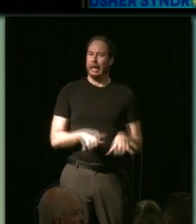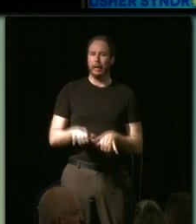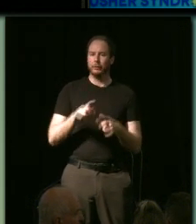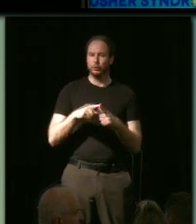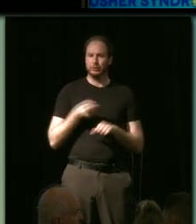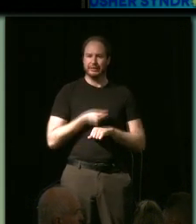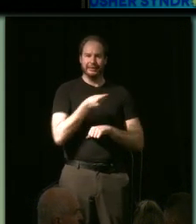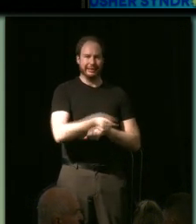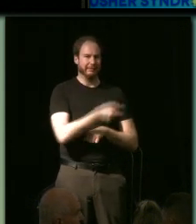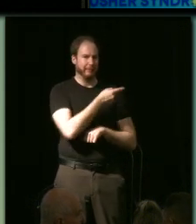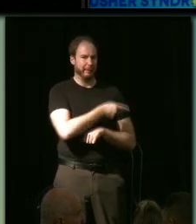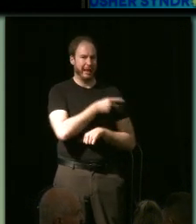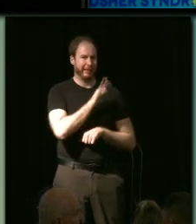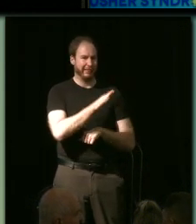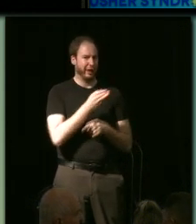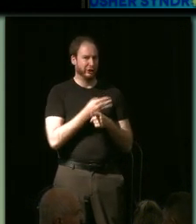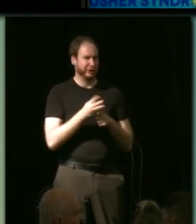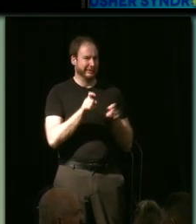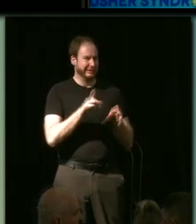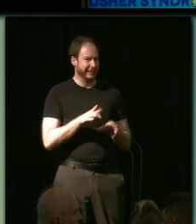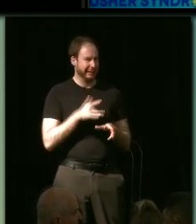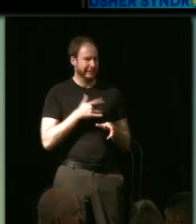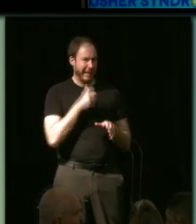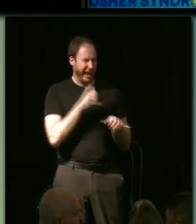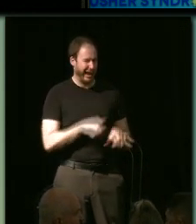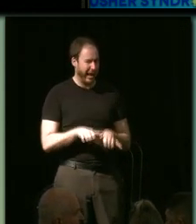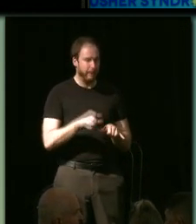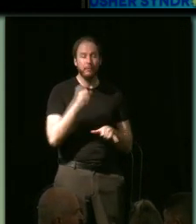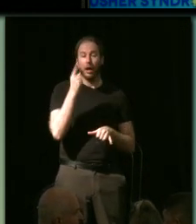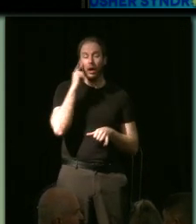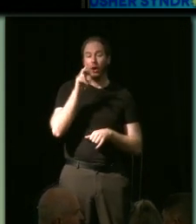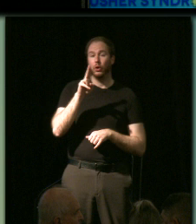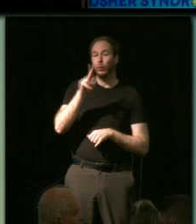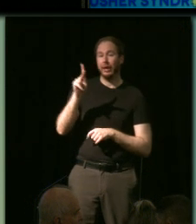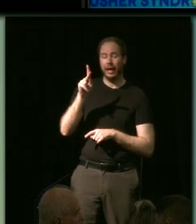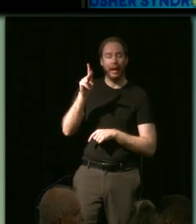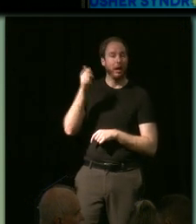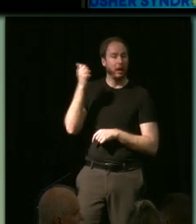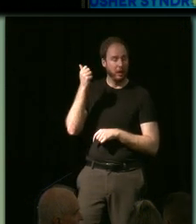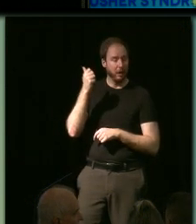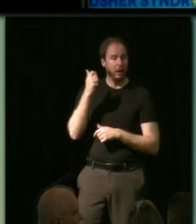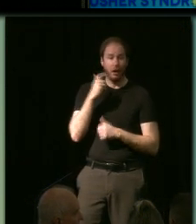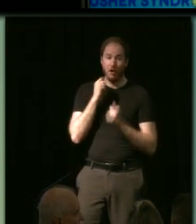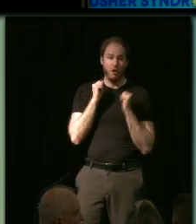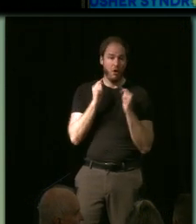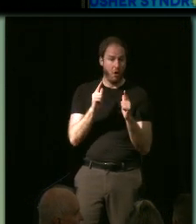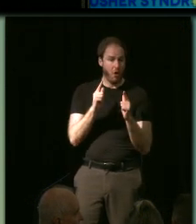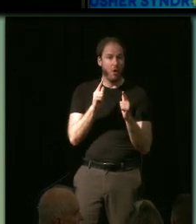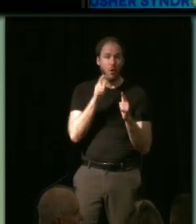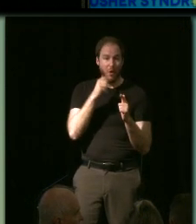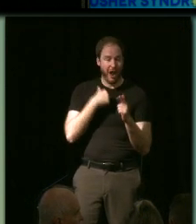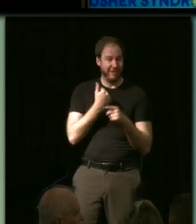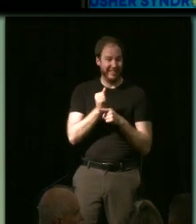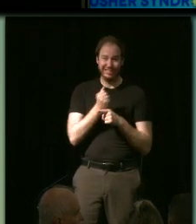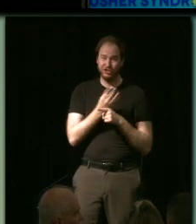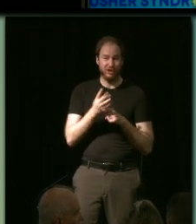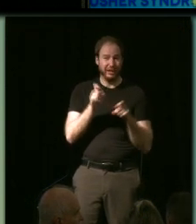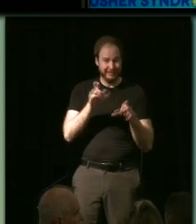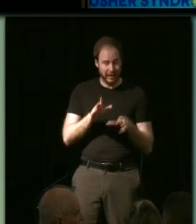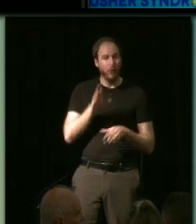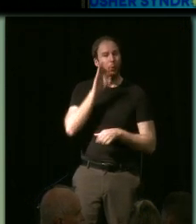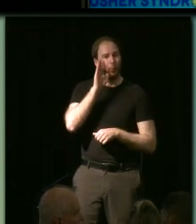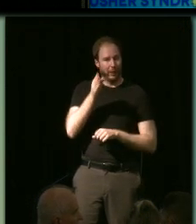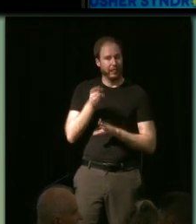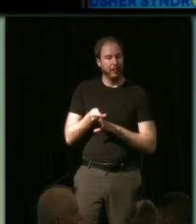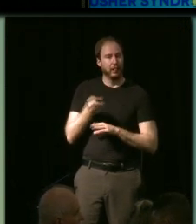patients a copy of their genetic test result. But for example, in the UK, every single person who undergoes genetic testing